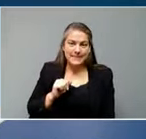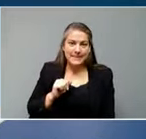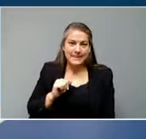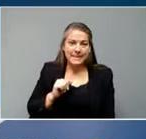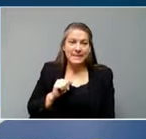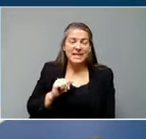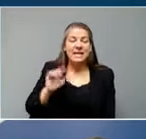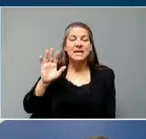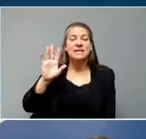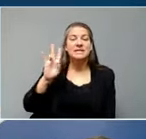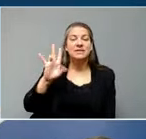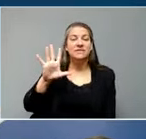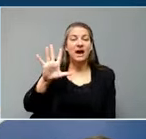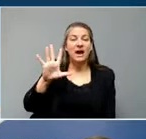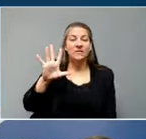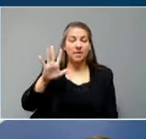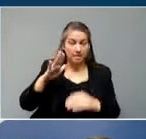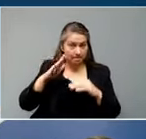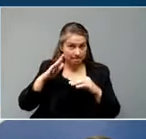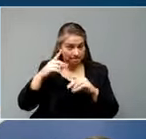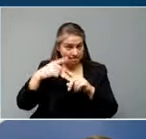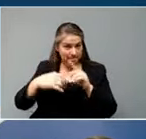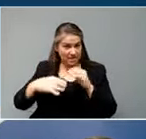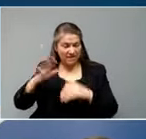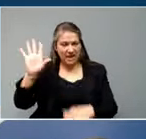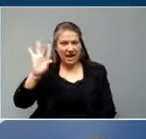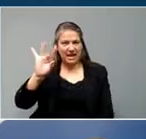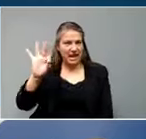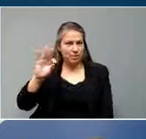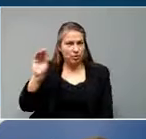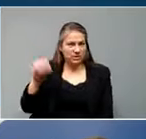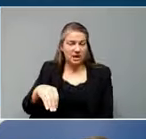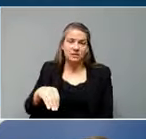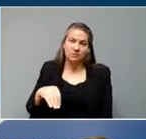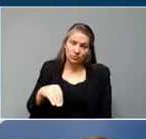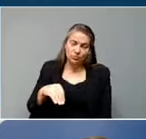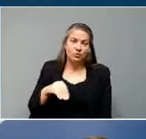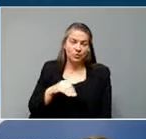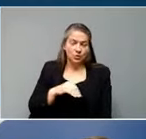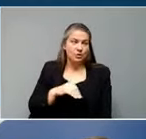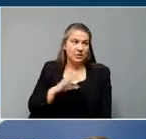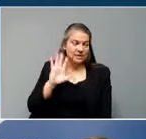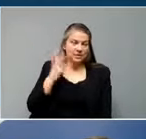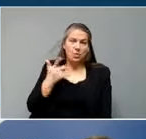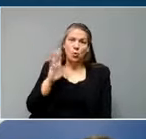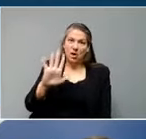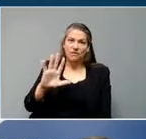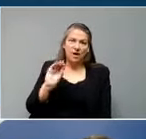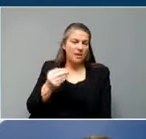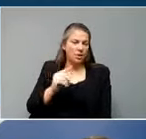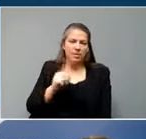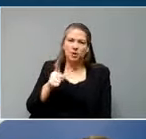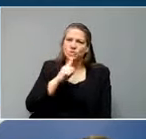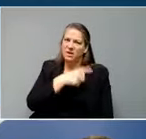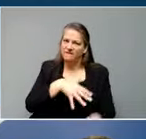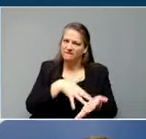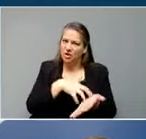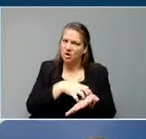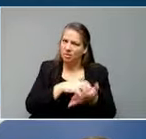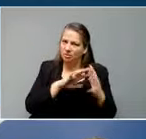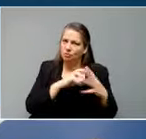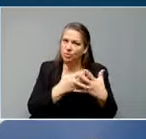75 and up, hanging at 89%. We really do. I mean, it seems like a great number, but it's the most vulnerable. We really do